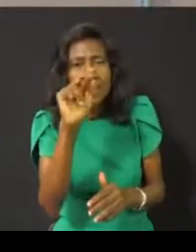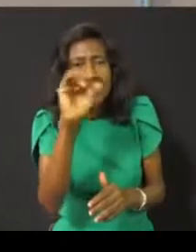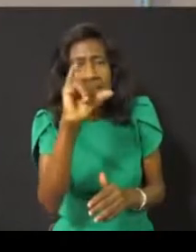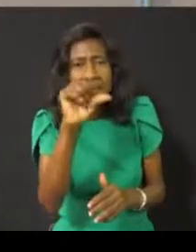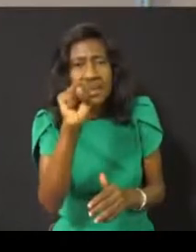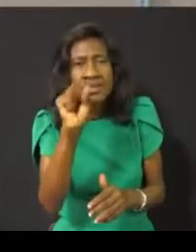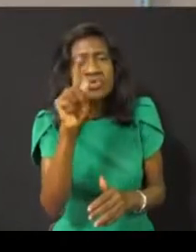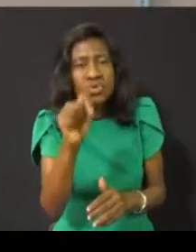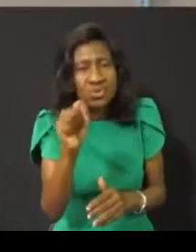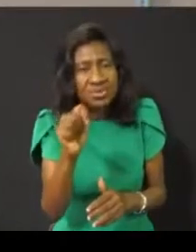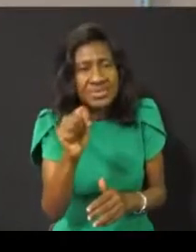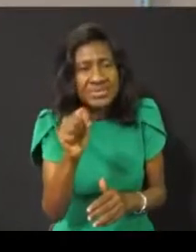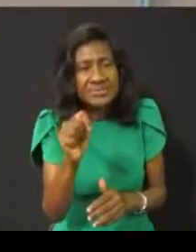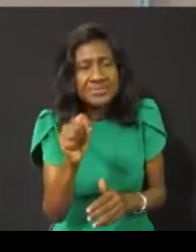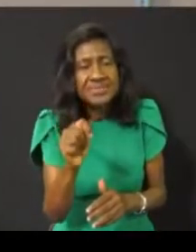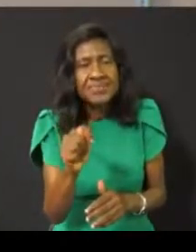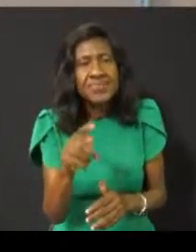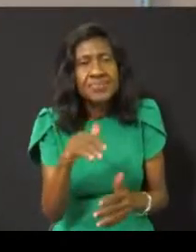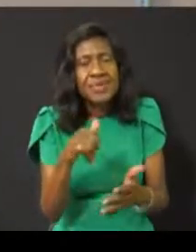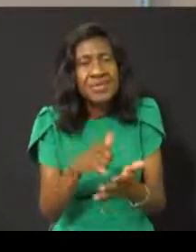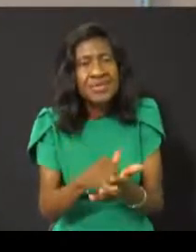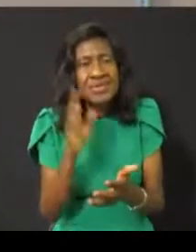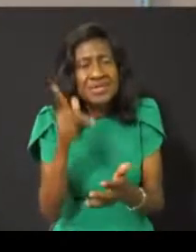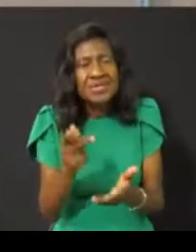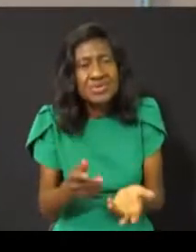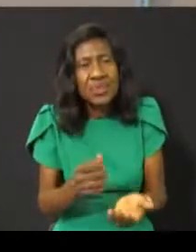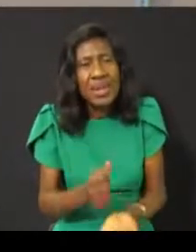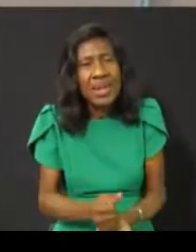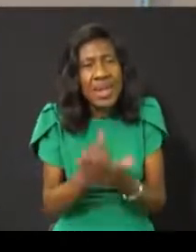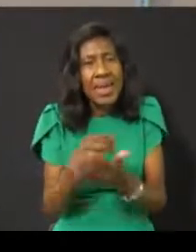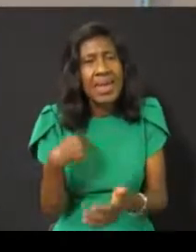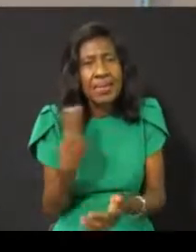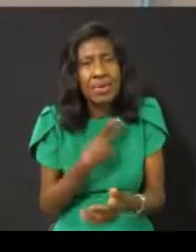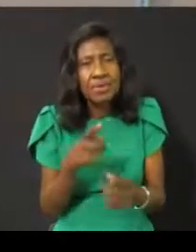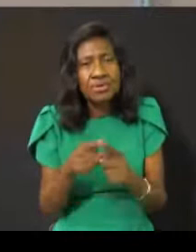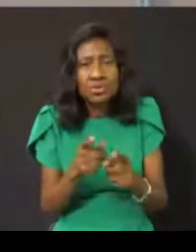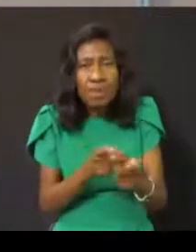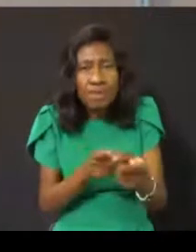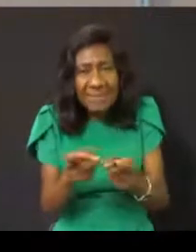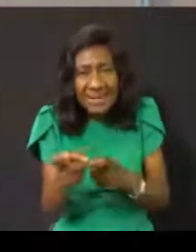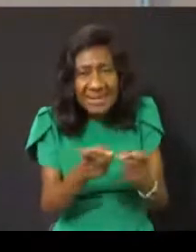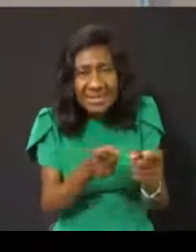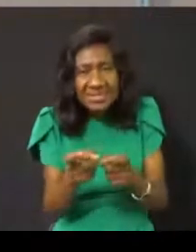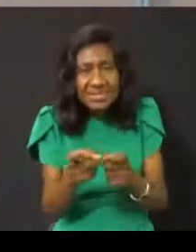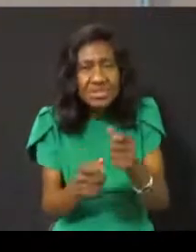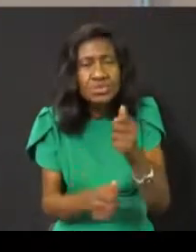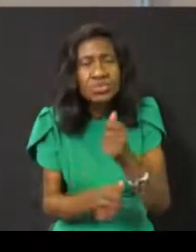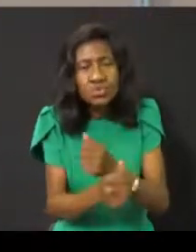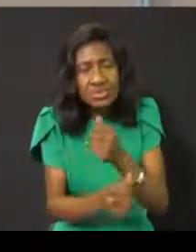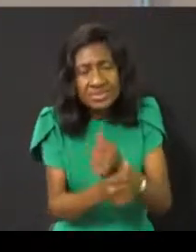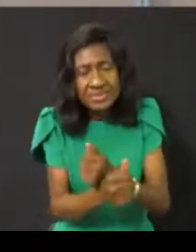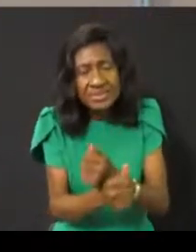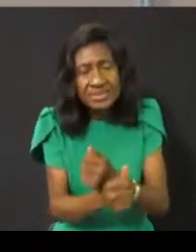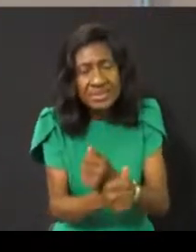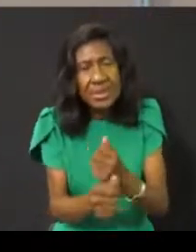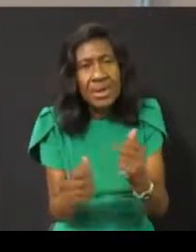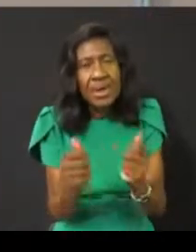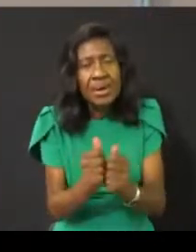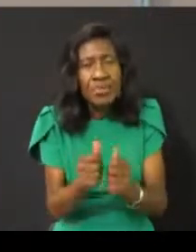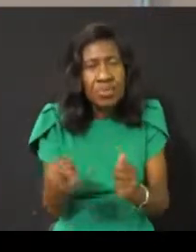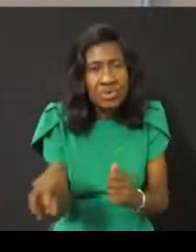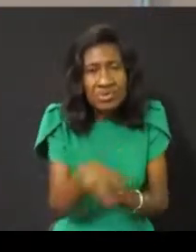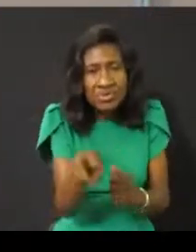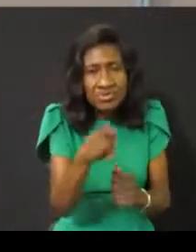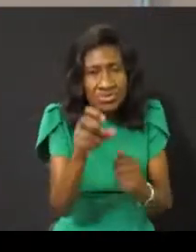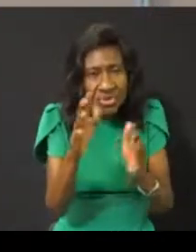the government's and the tourism industry's capacity to manage the risk associated with the quarantine-free travel. And indications from